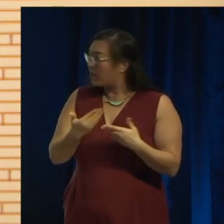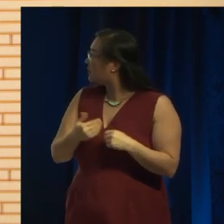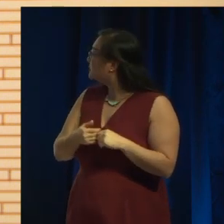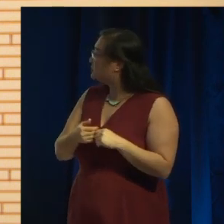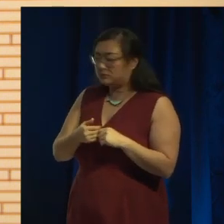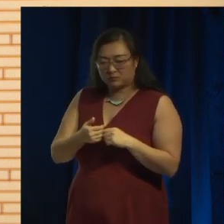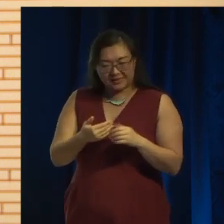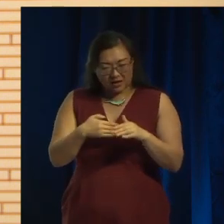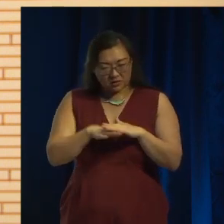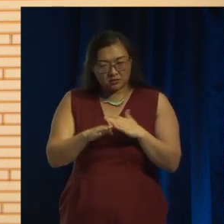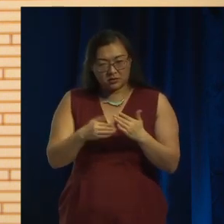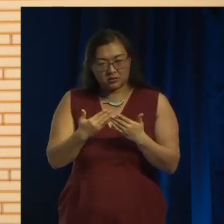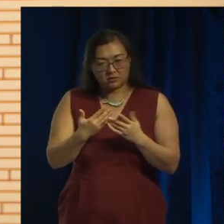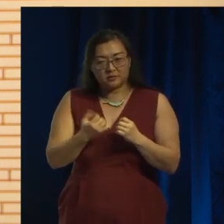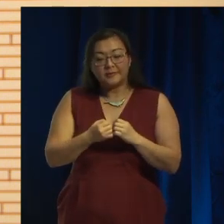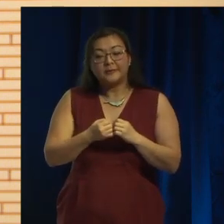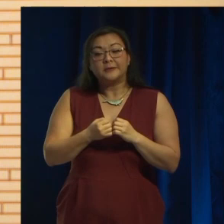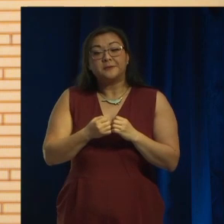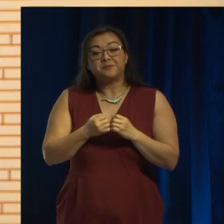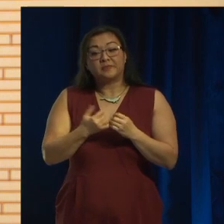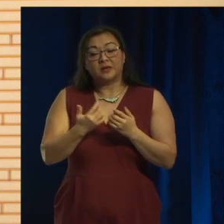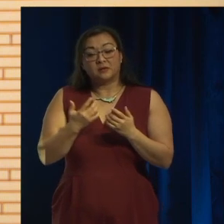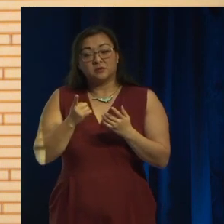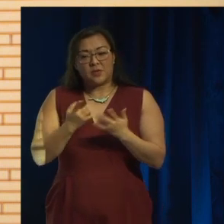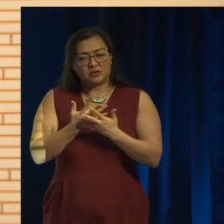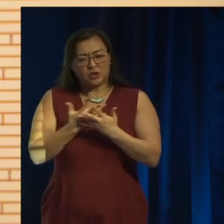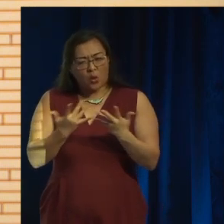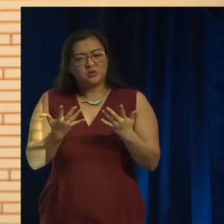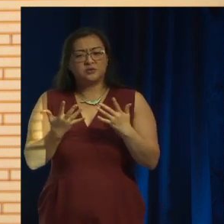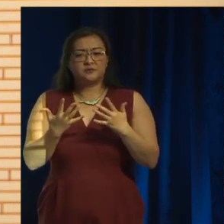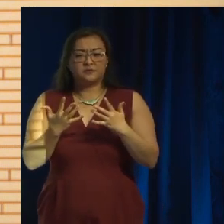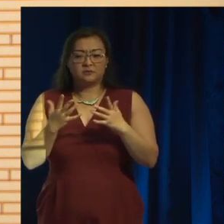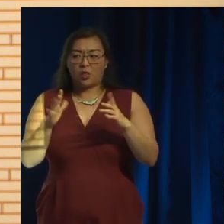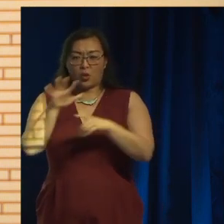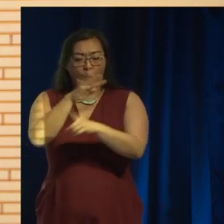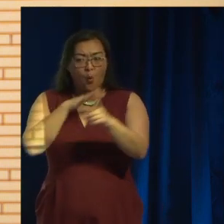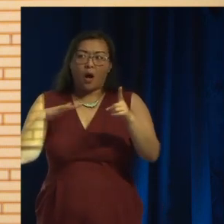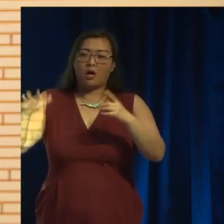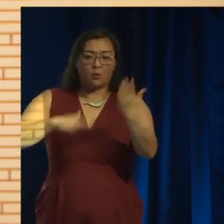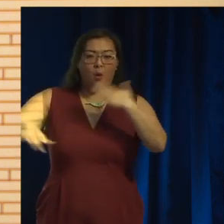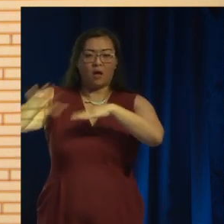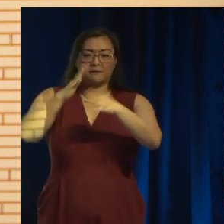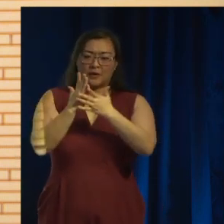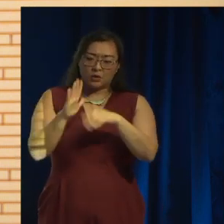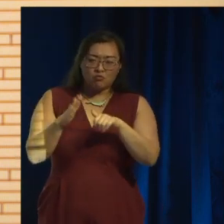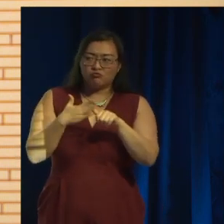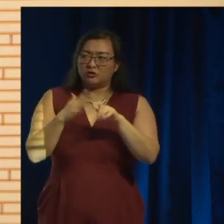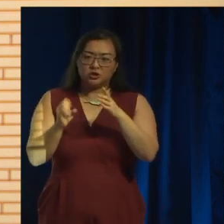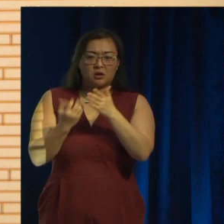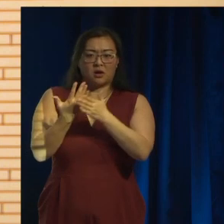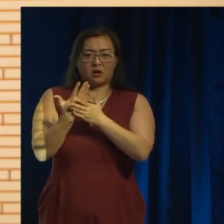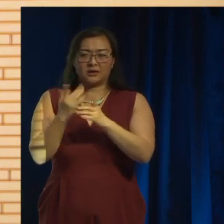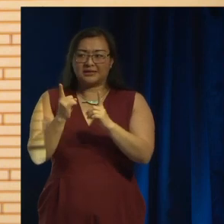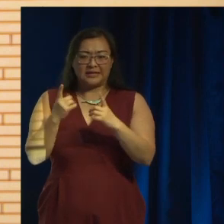game that's amazing, there is a very compelling world, very original, a lot of like a very exciting gameplay loop.